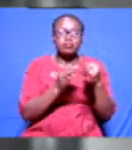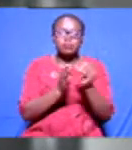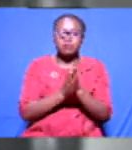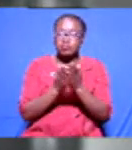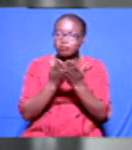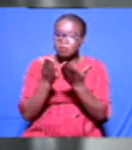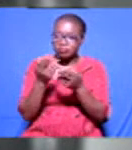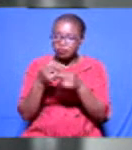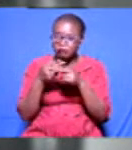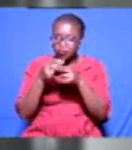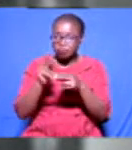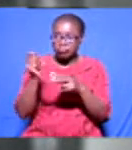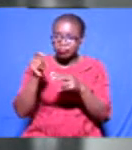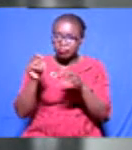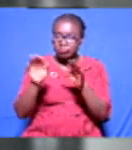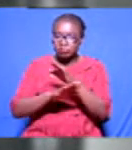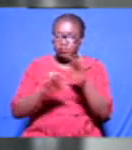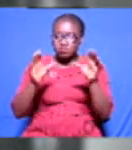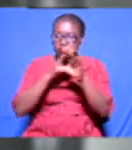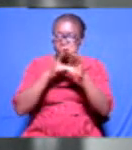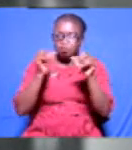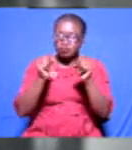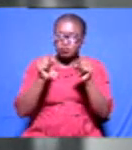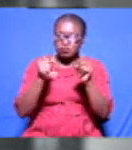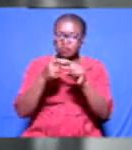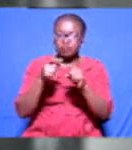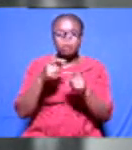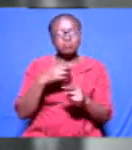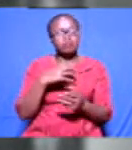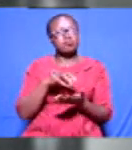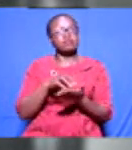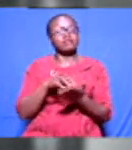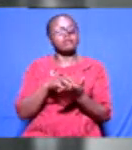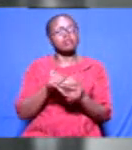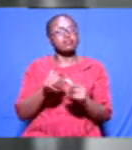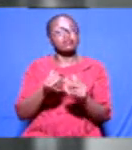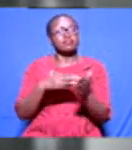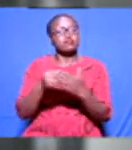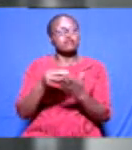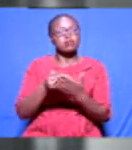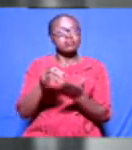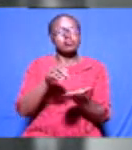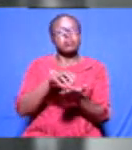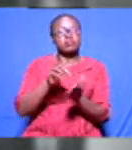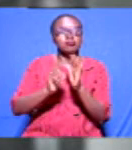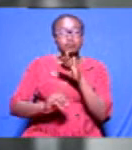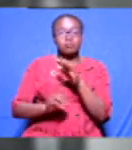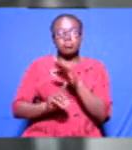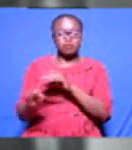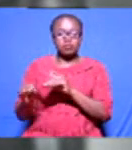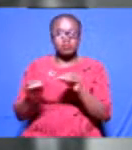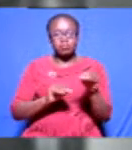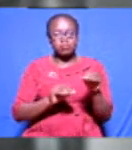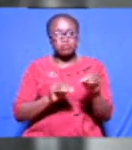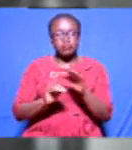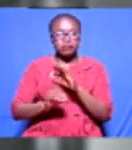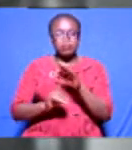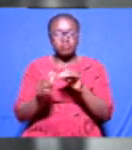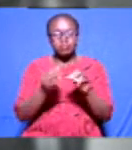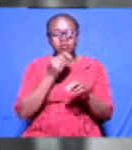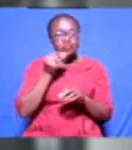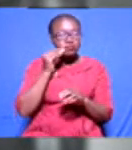named Kenya's vice president but retained his position as finance minister. He was moved to the Ministry of Home Affairs